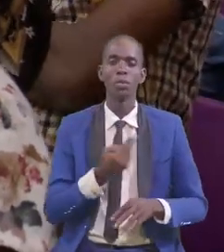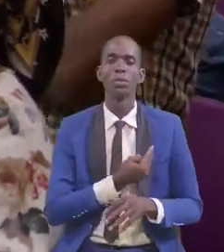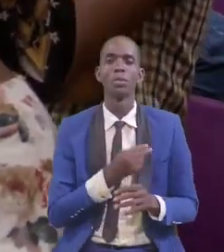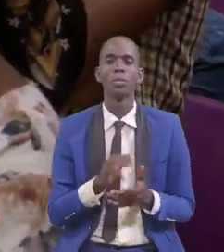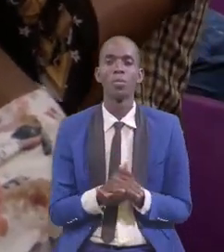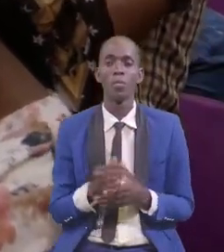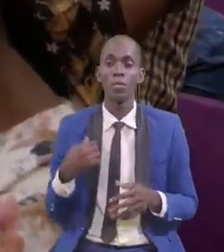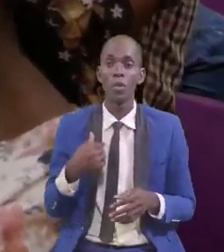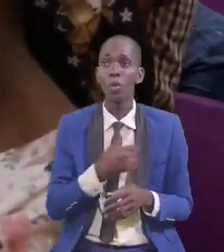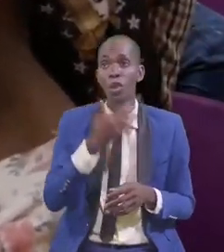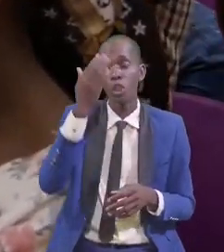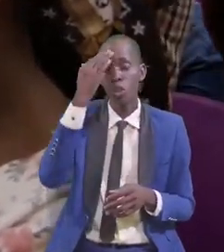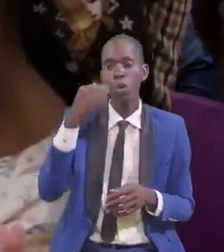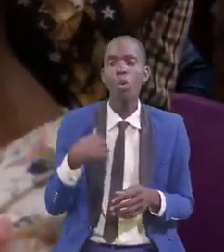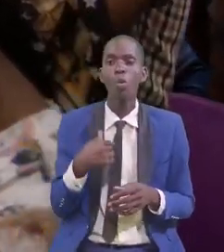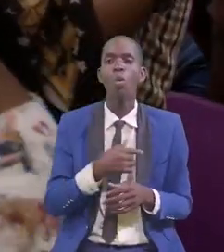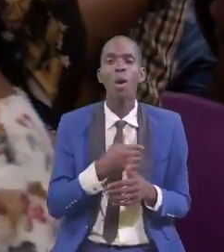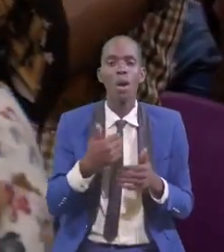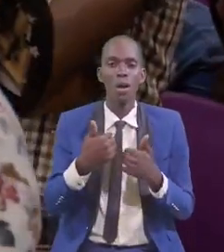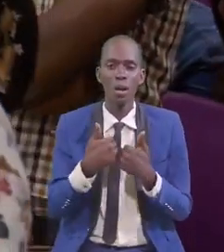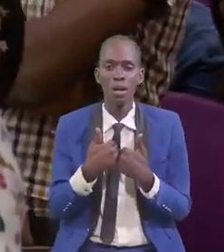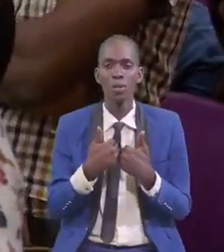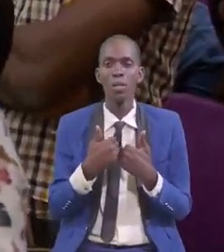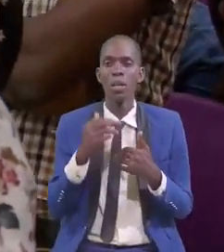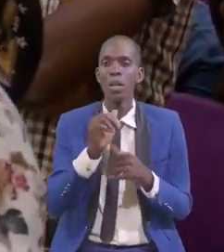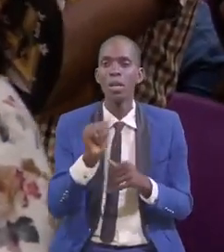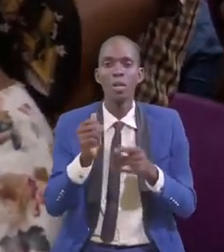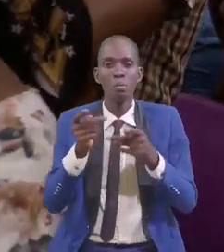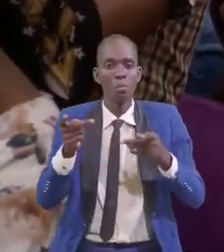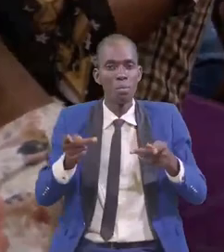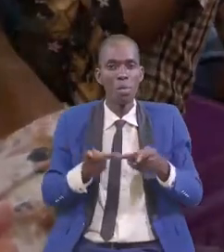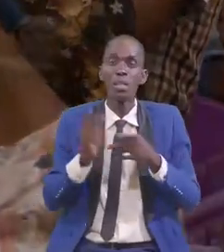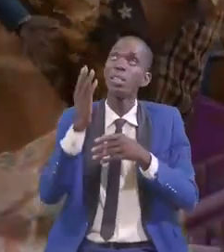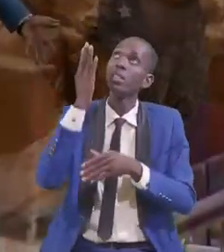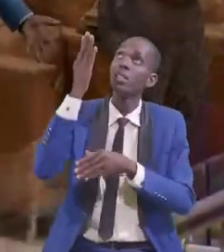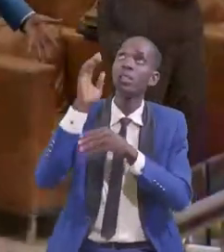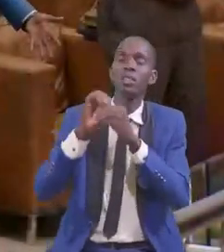And we know we have a place in heaven.